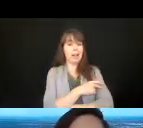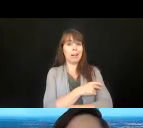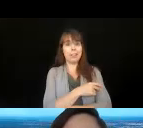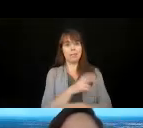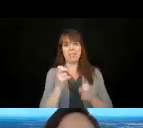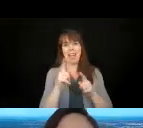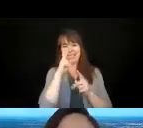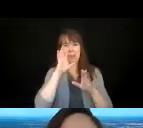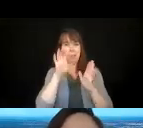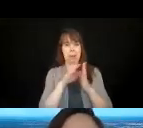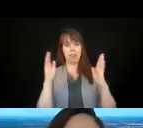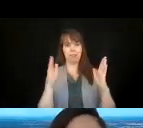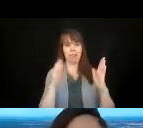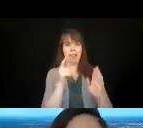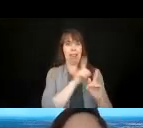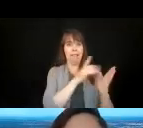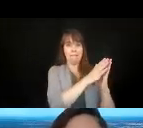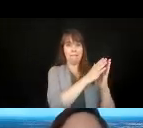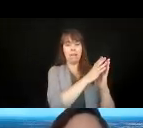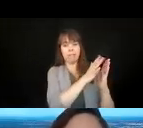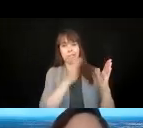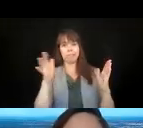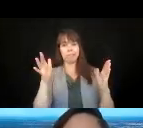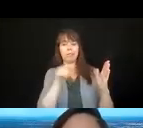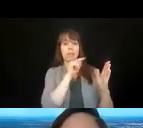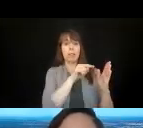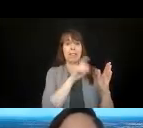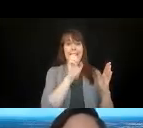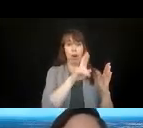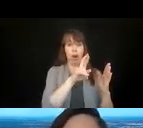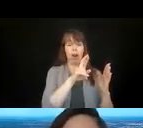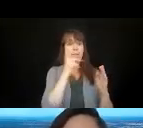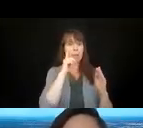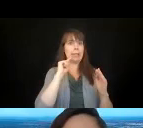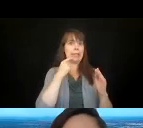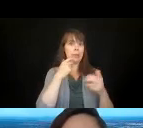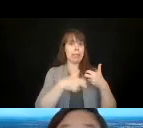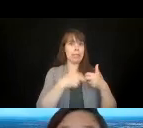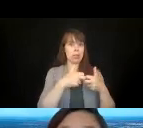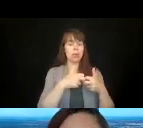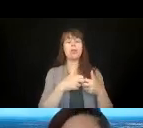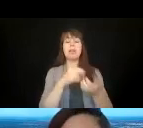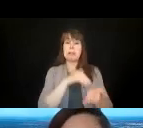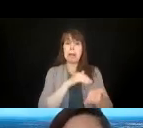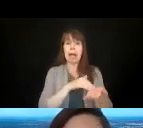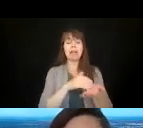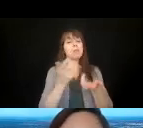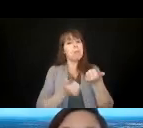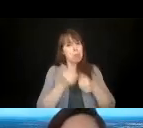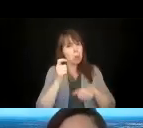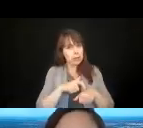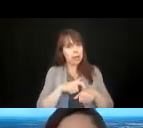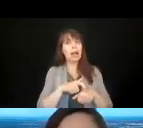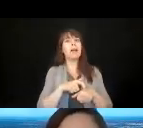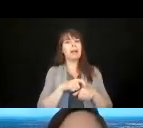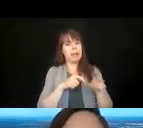side. They seek attention in the emergency department for acute issues. They're evaluated by an ED provider. And most of the time, these patients